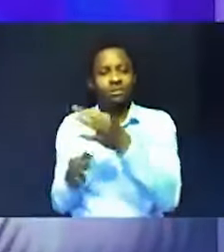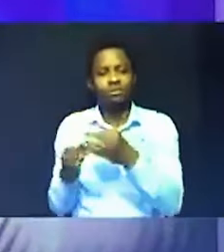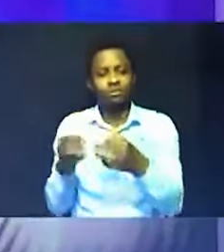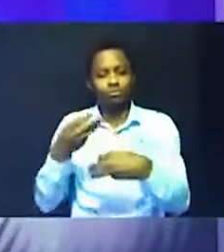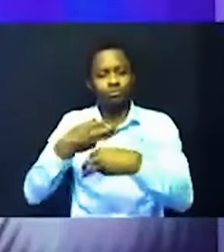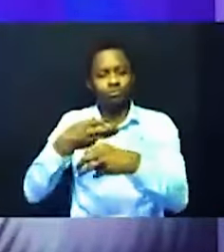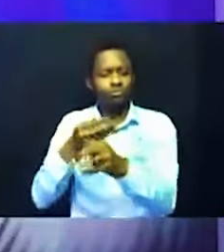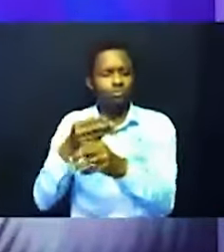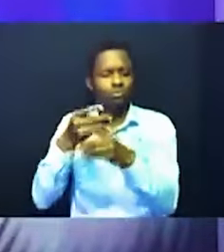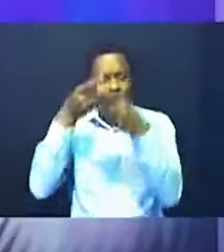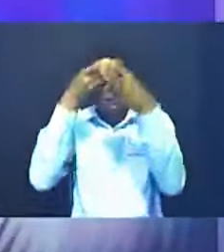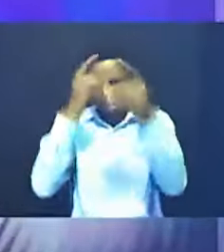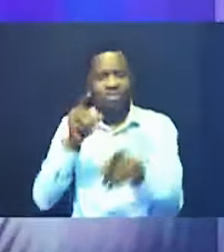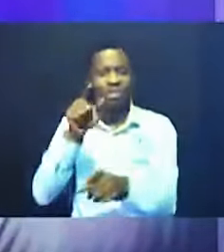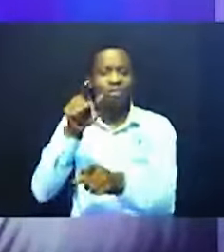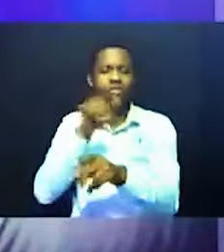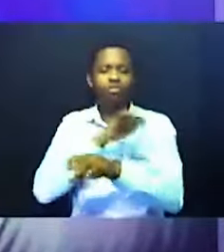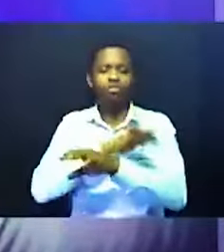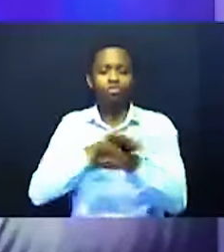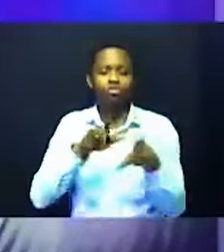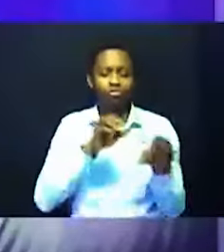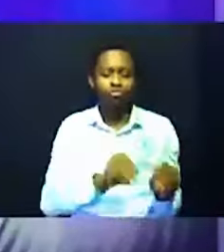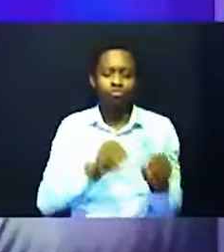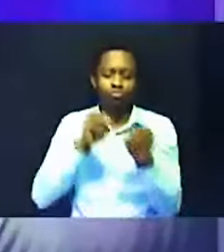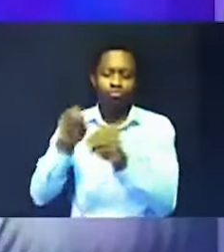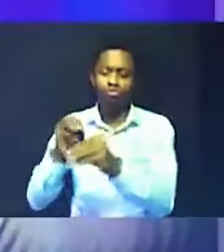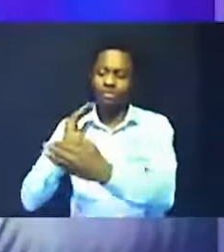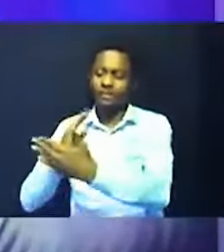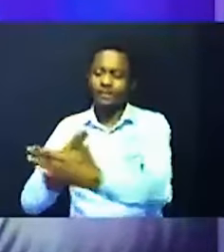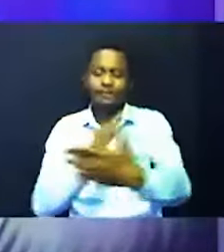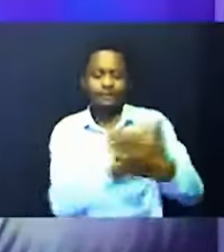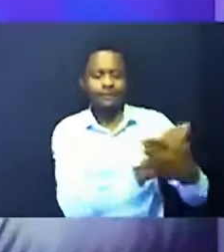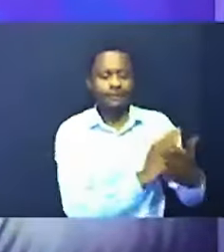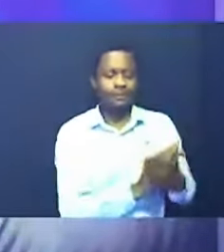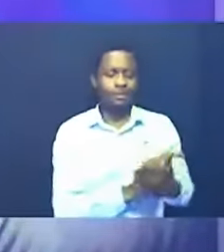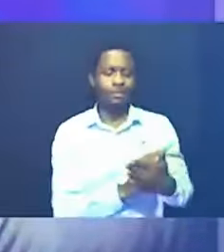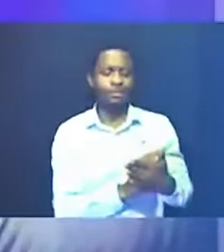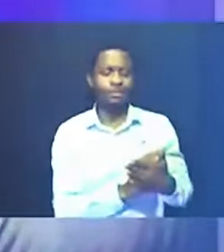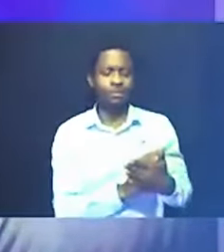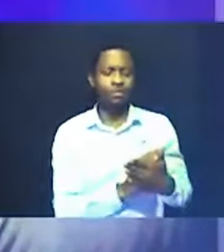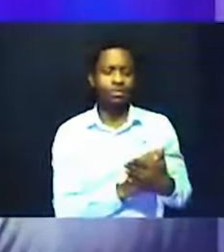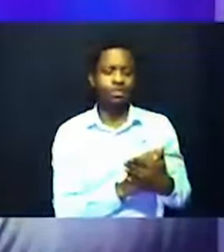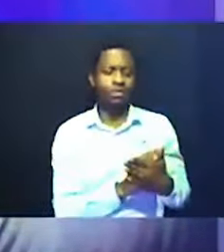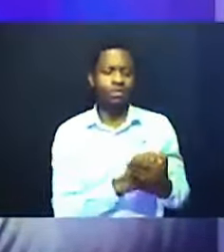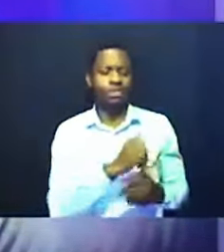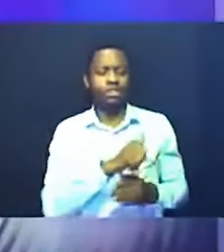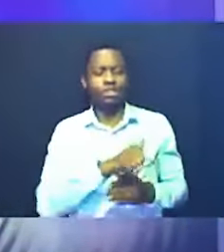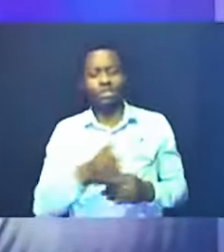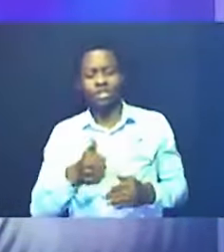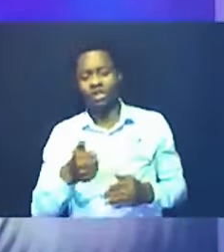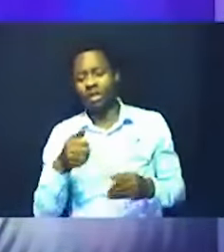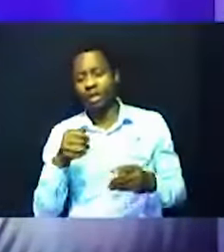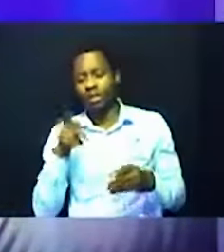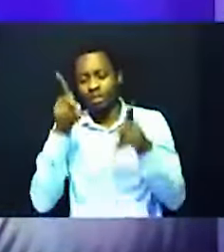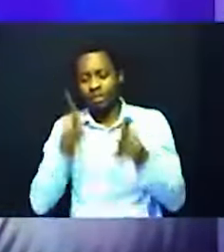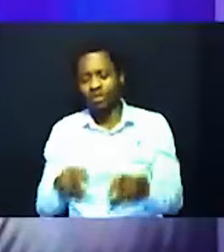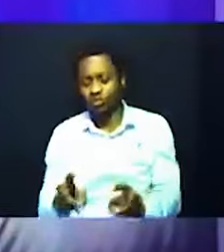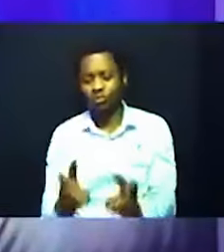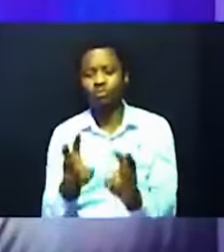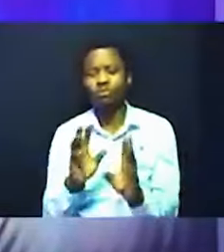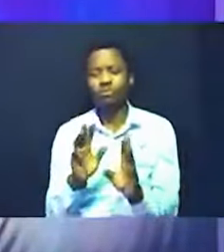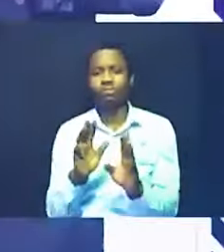up your mind not to put any stumbling block or obstacle in the way of a brother or